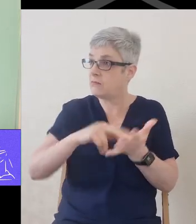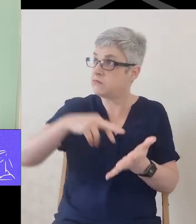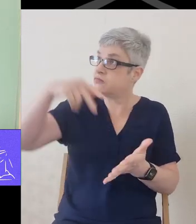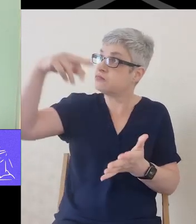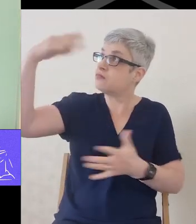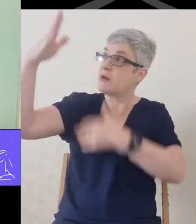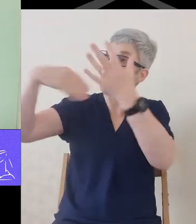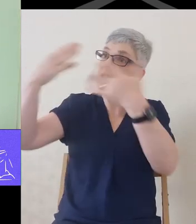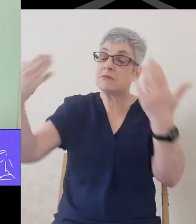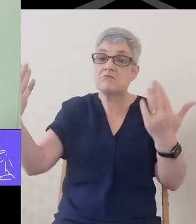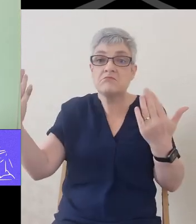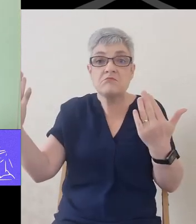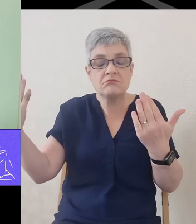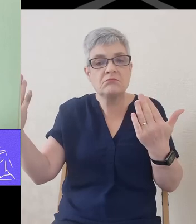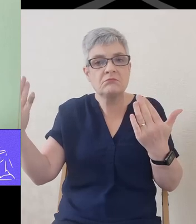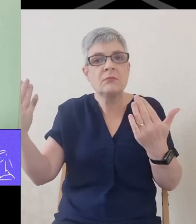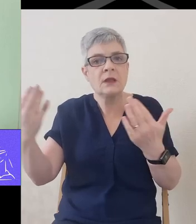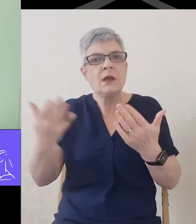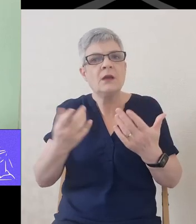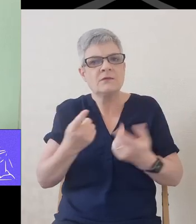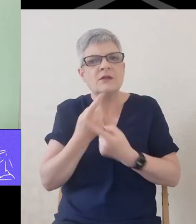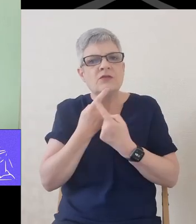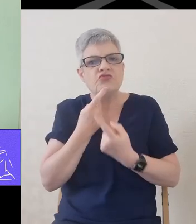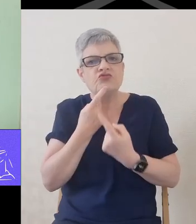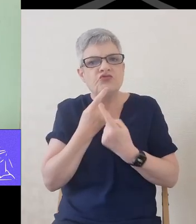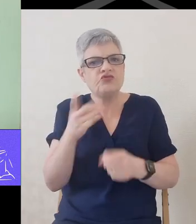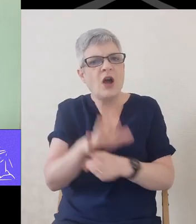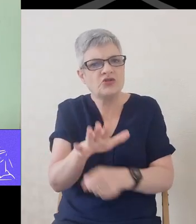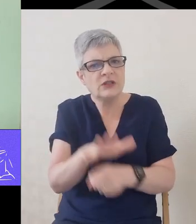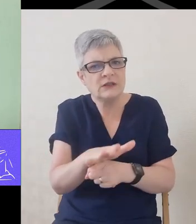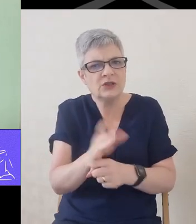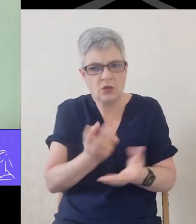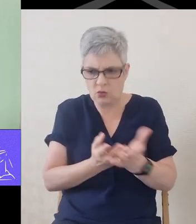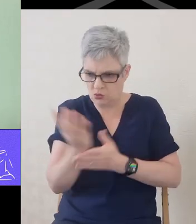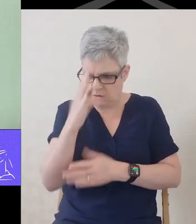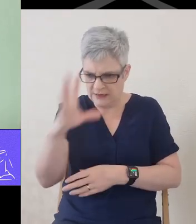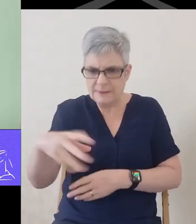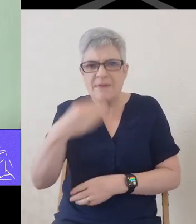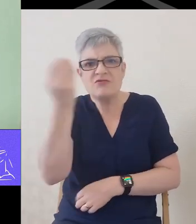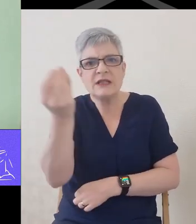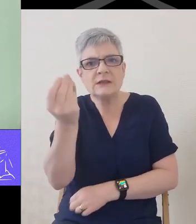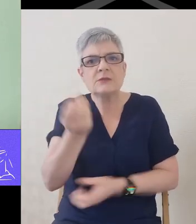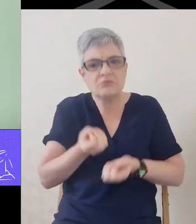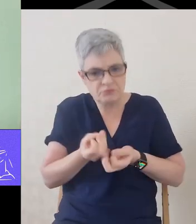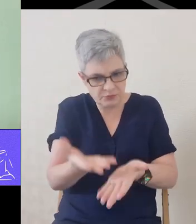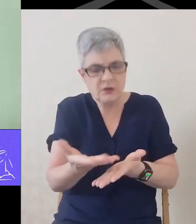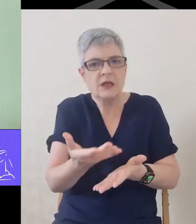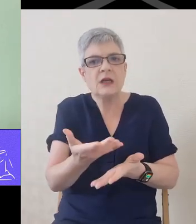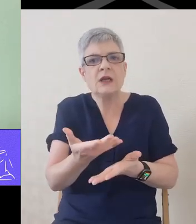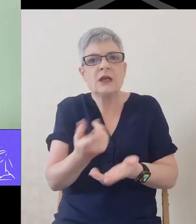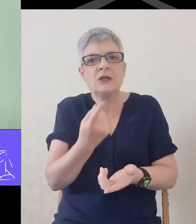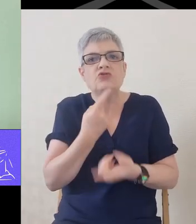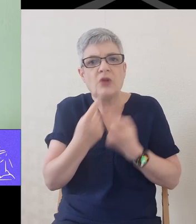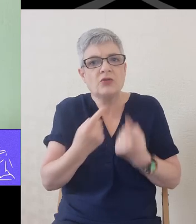up to heaven, after giving instructions through the Holy Spirit to the apostles he had chosen.